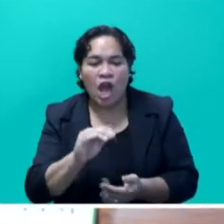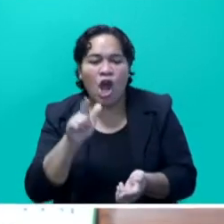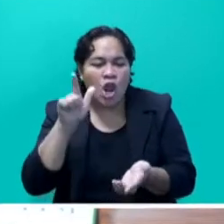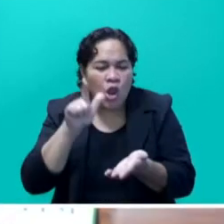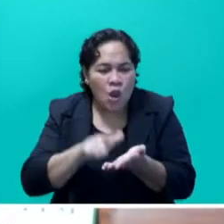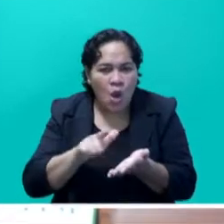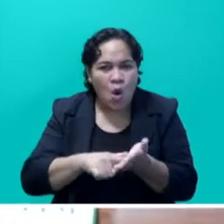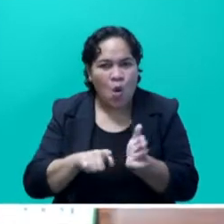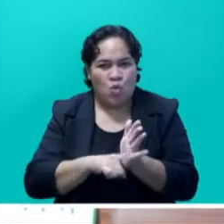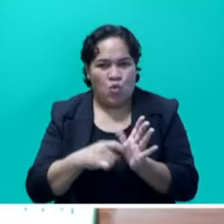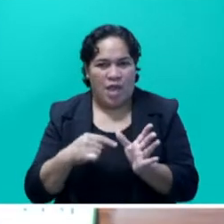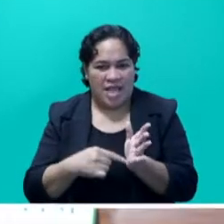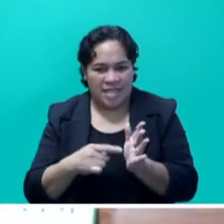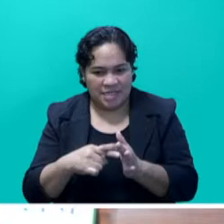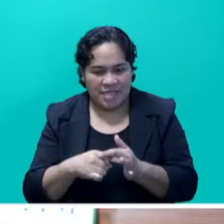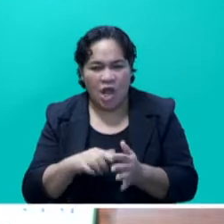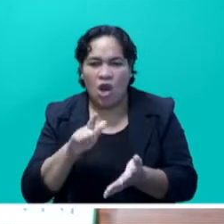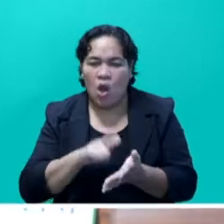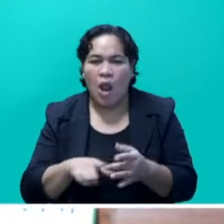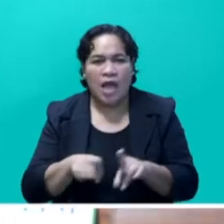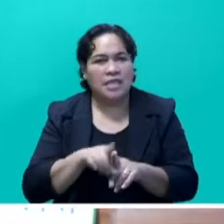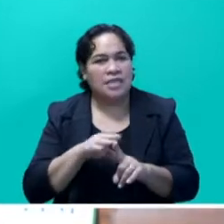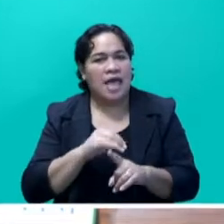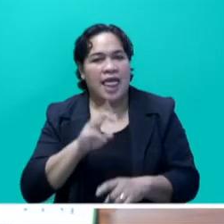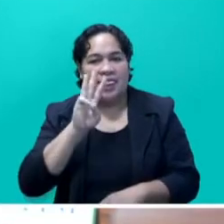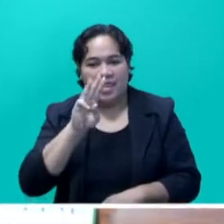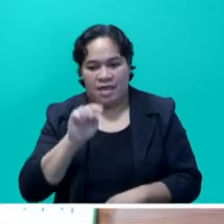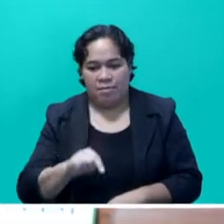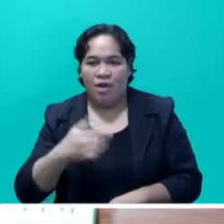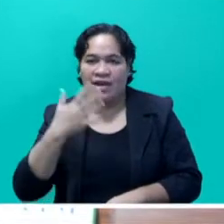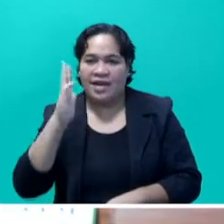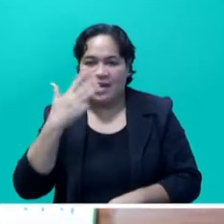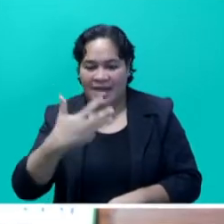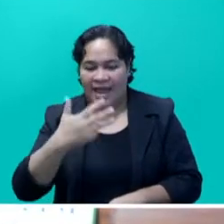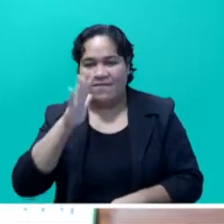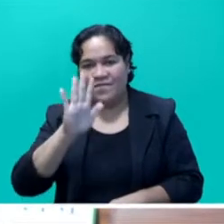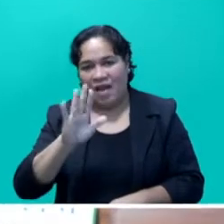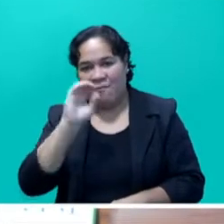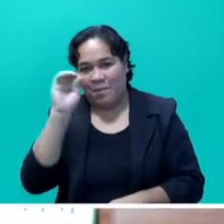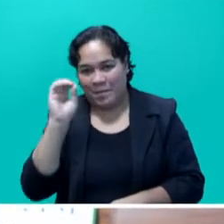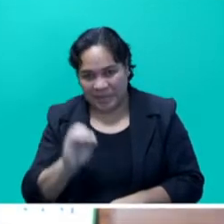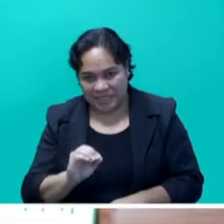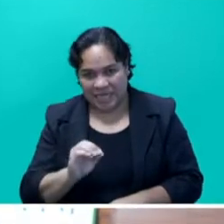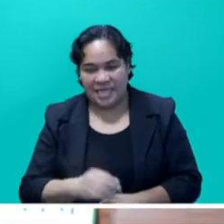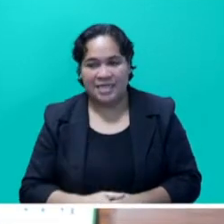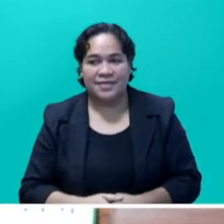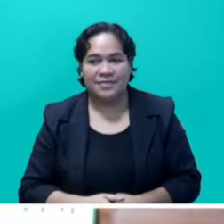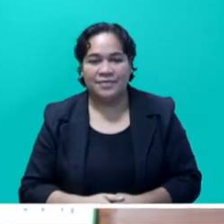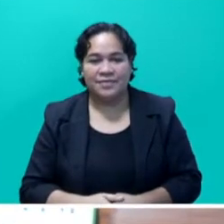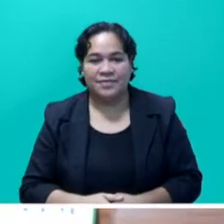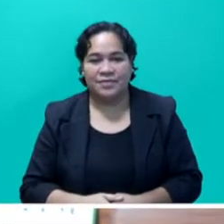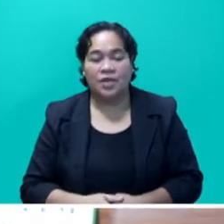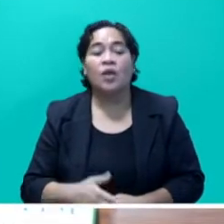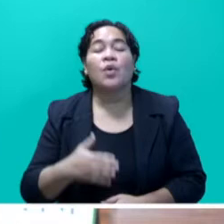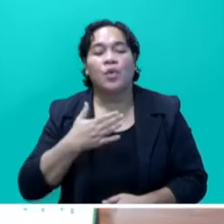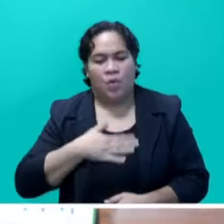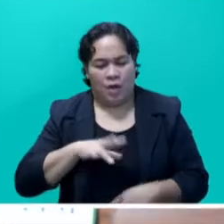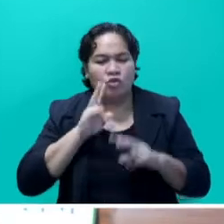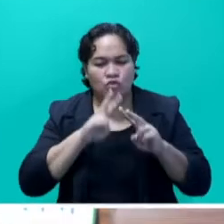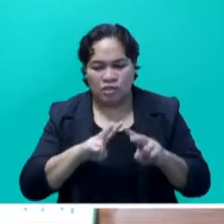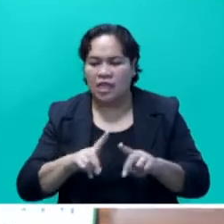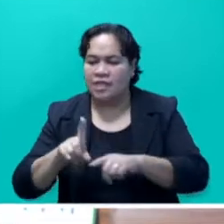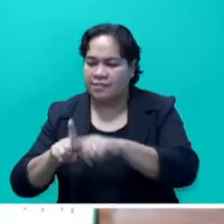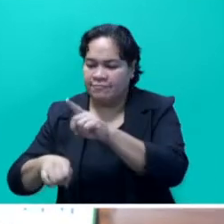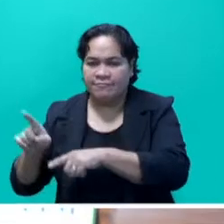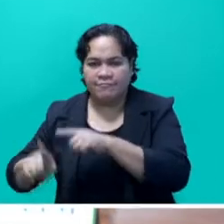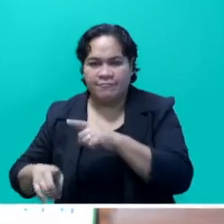rates, low as 3.95%. Mr. Speaker, sir, we would like to see commercial banks